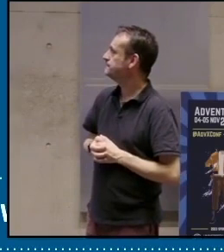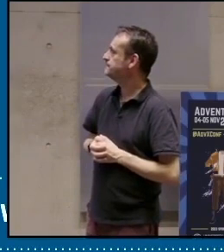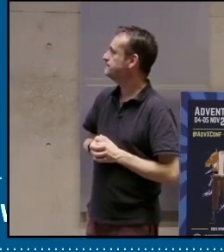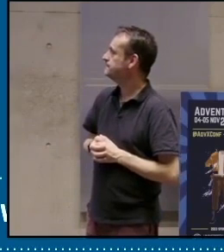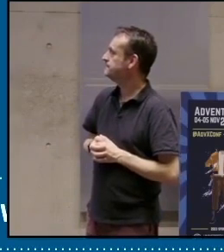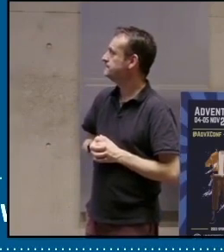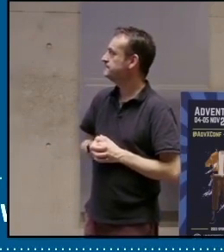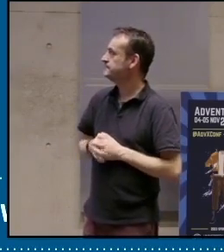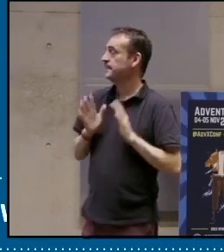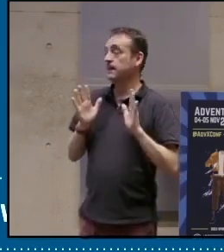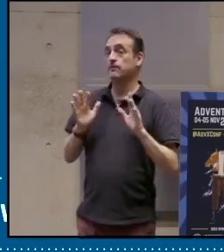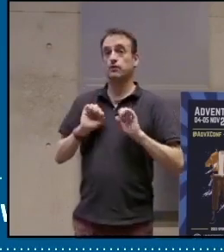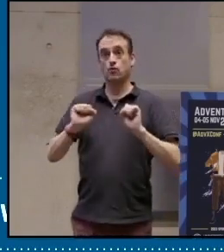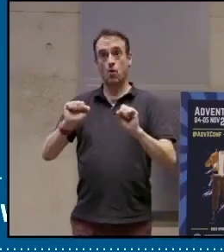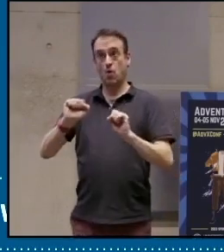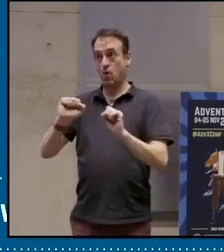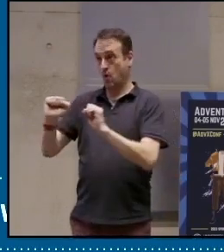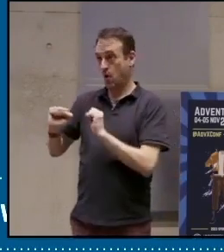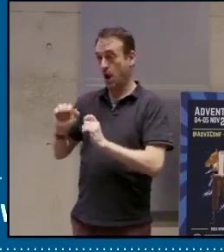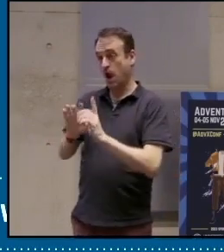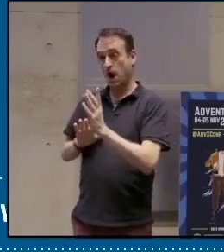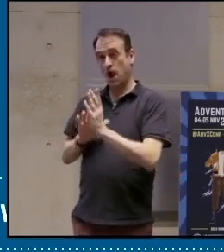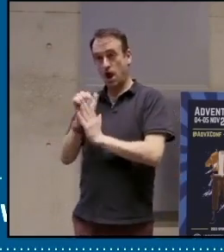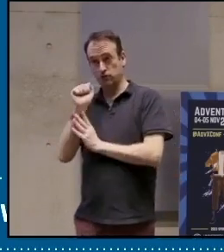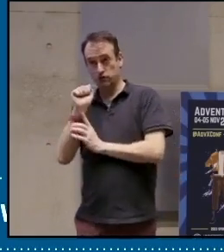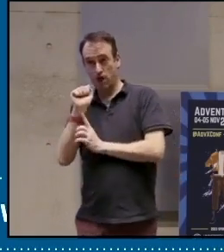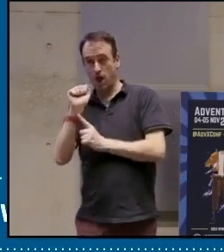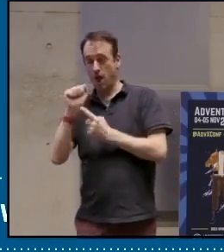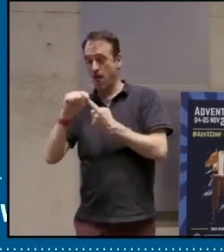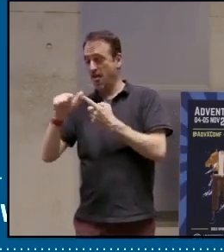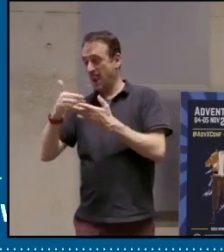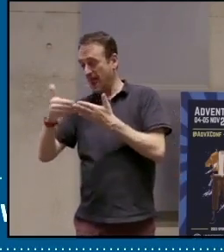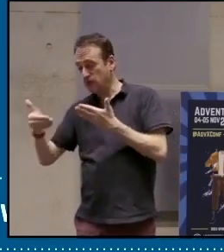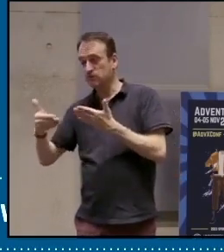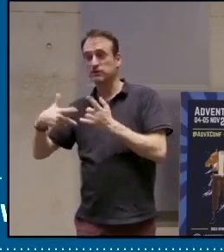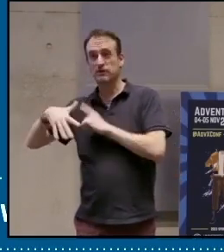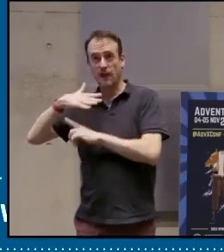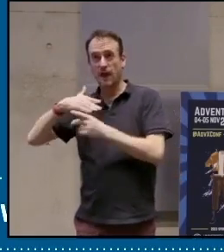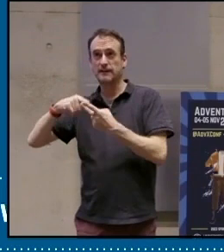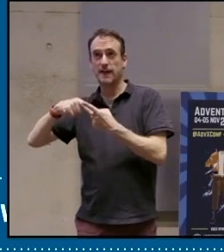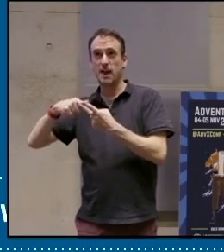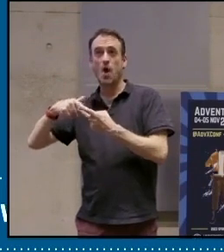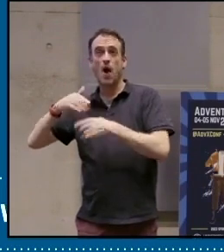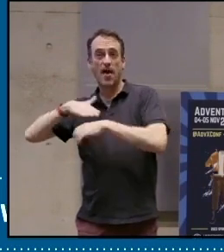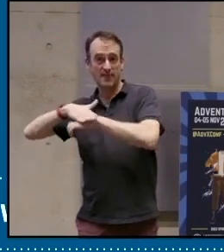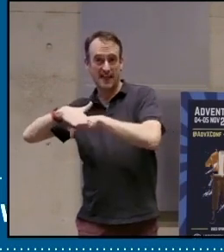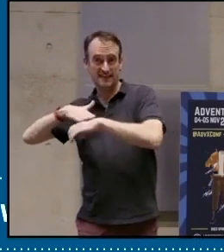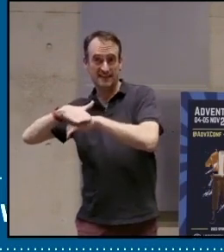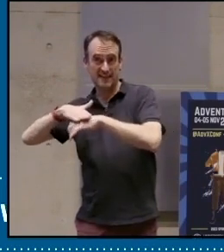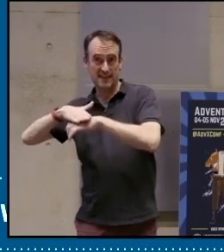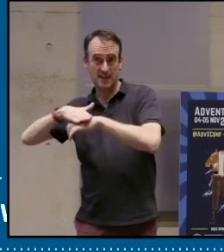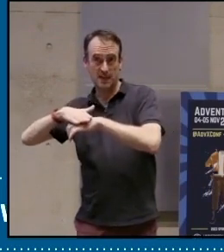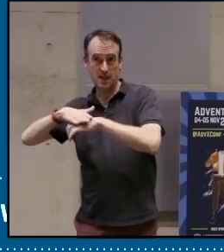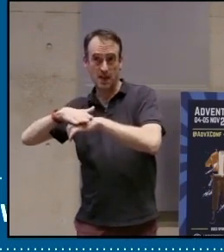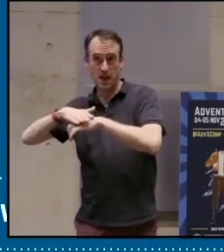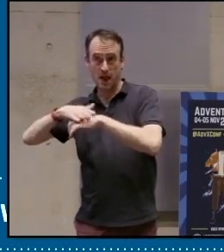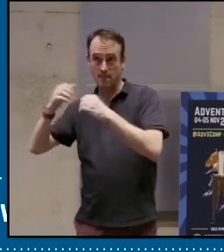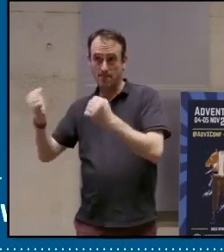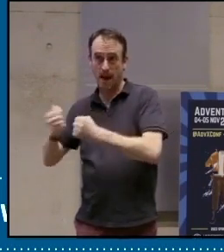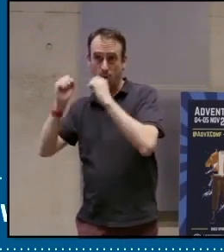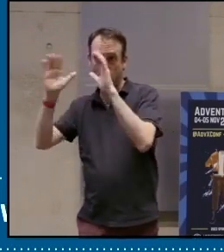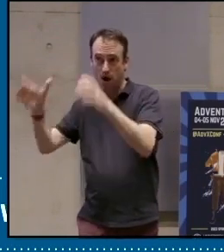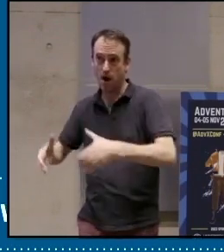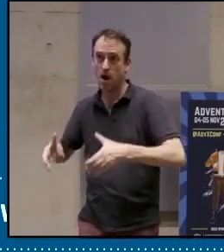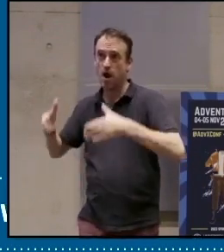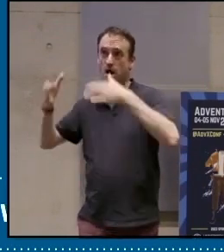If you come from a culture, a society, a language, an ethnicity, or a class that happens to have a lot of power relative